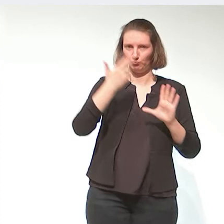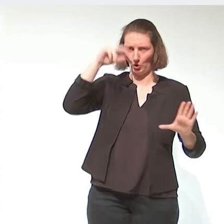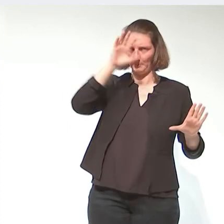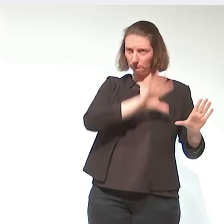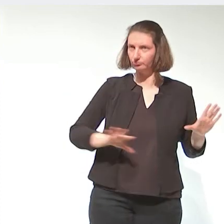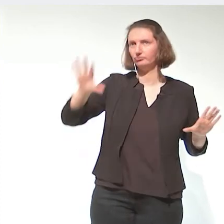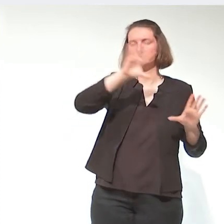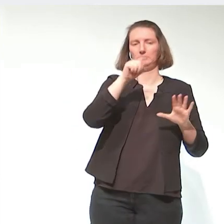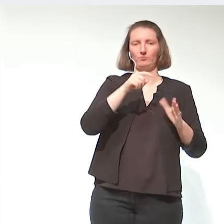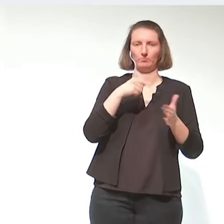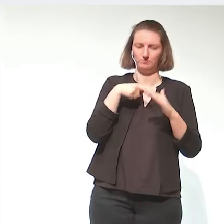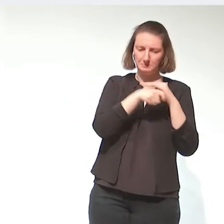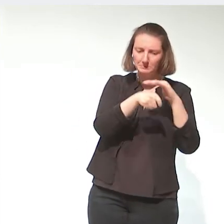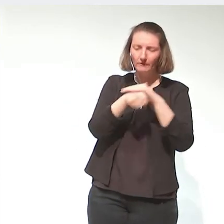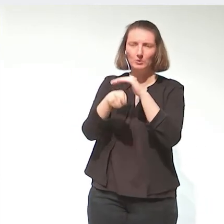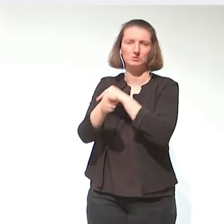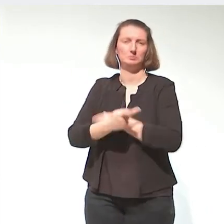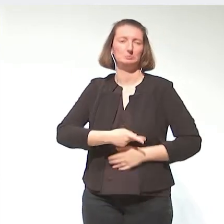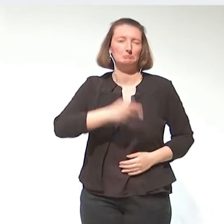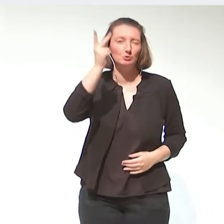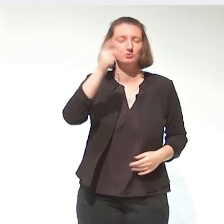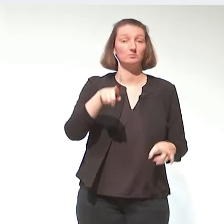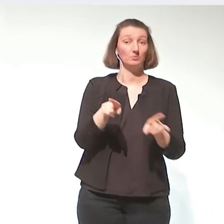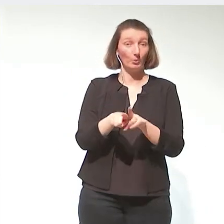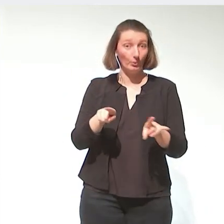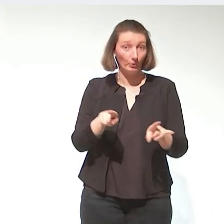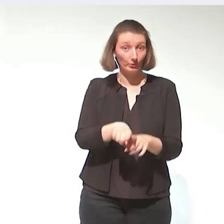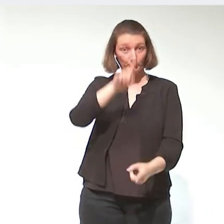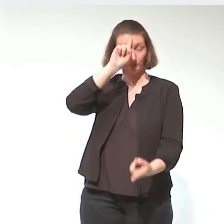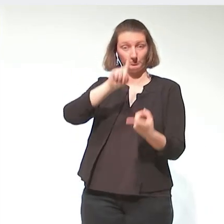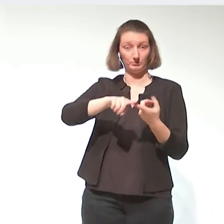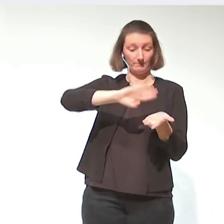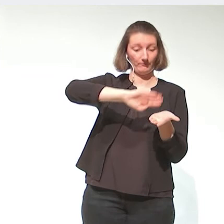more resources allocated to this, particularly